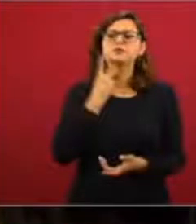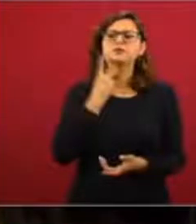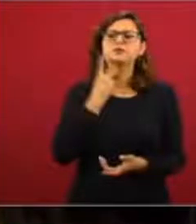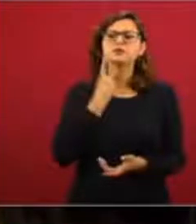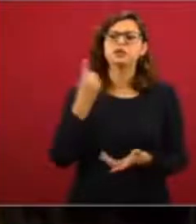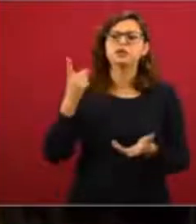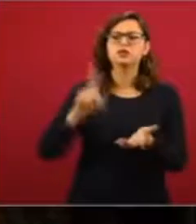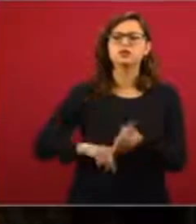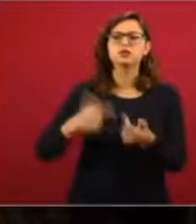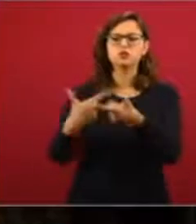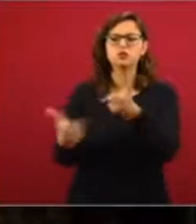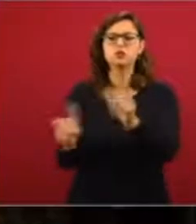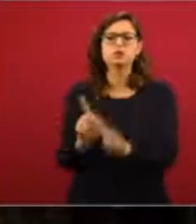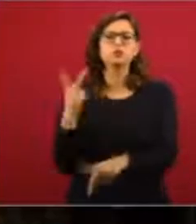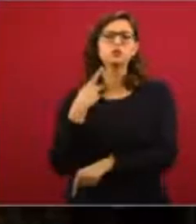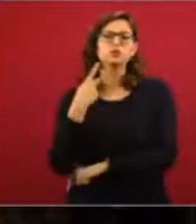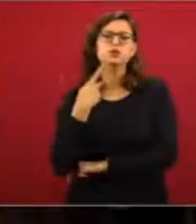that?